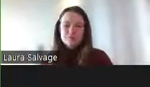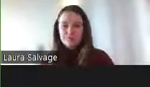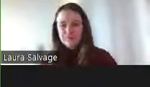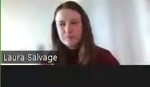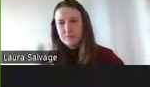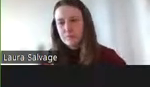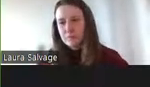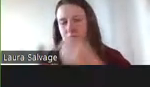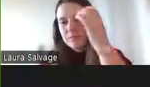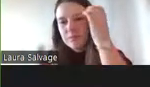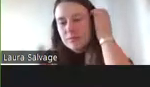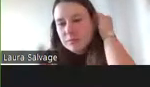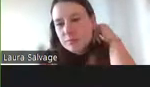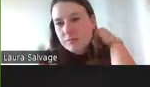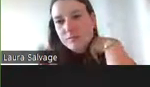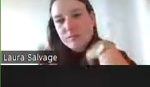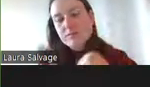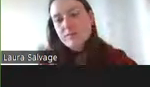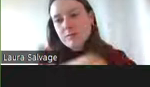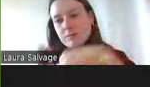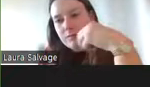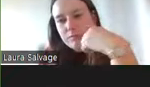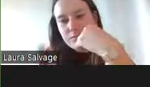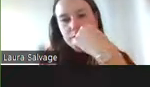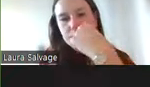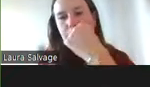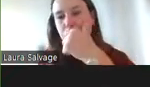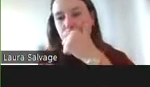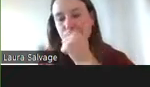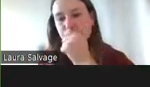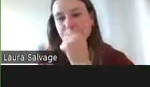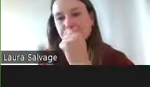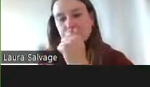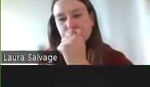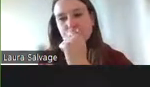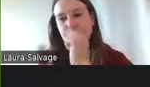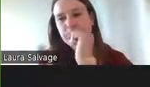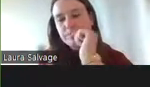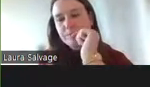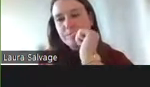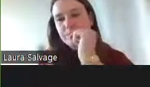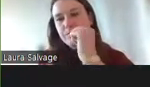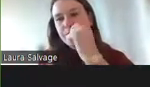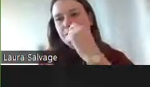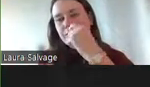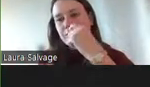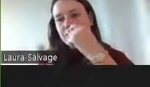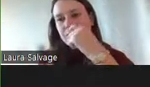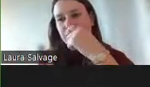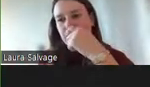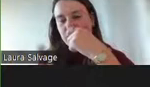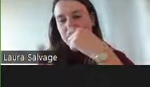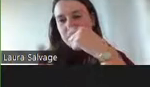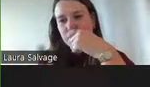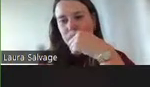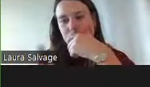a bigger application across seven local authority areas. So that was right across the Central Belt. And that allowed us